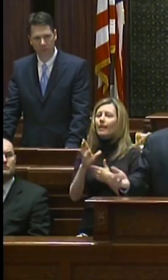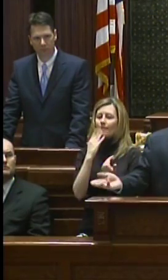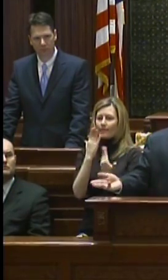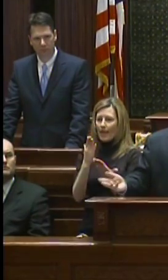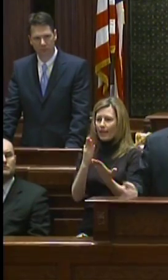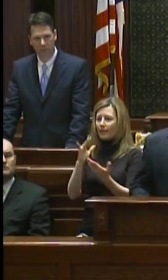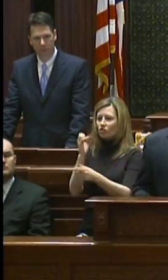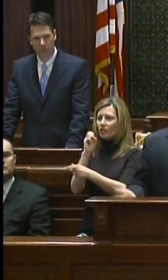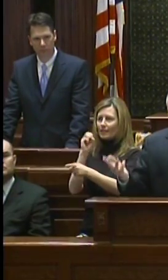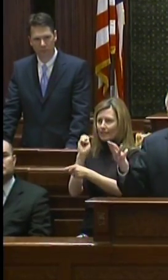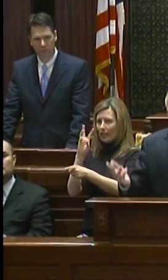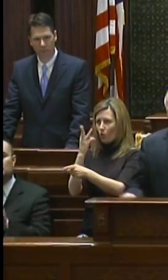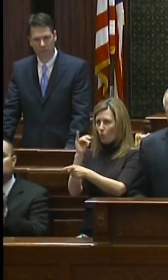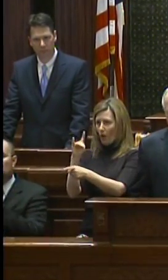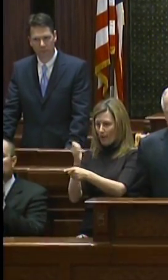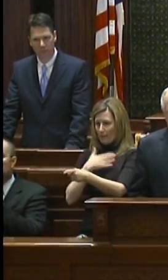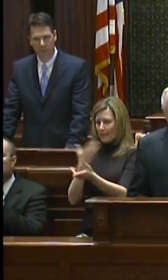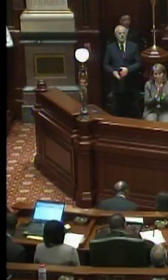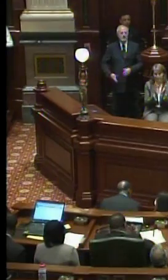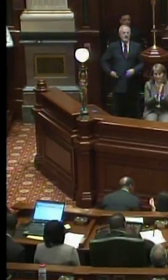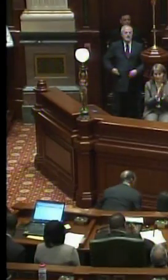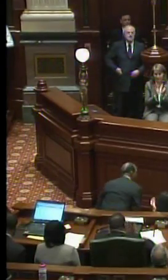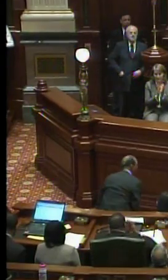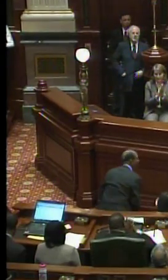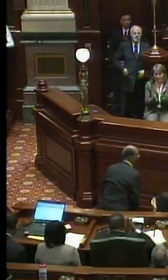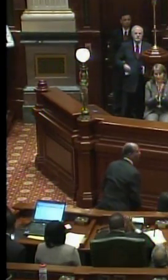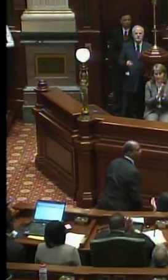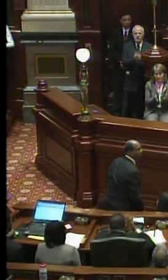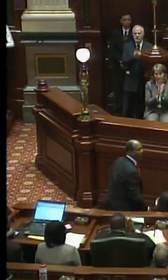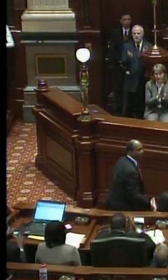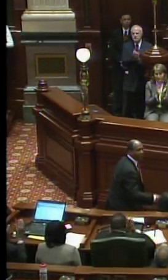State, Jesse White. Please stand up, Jesse.